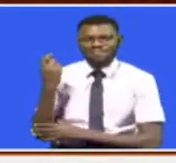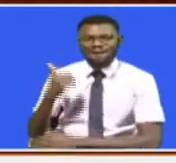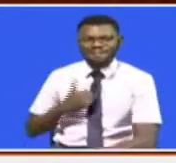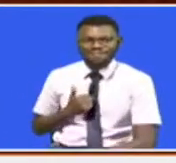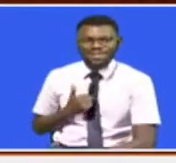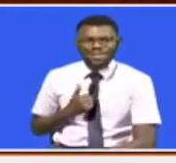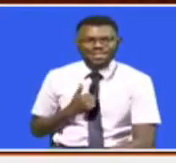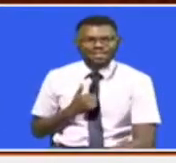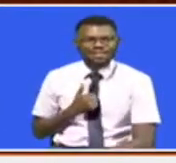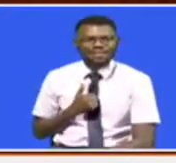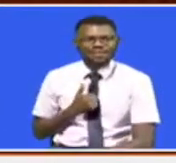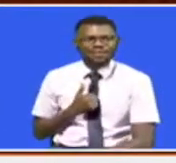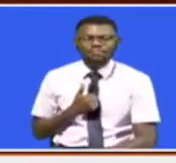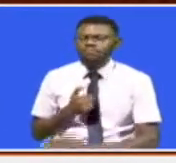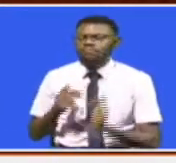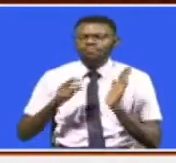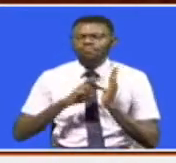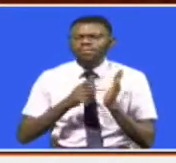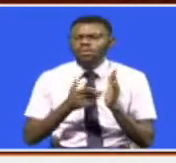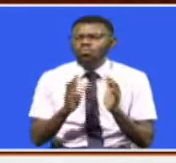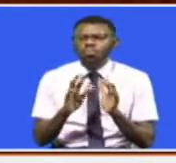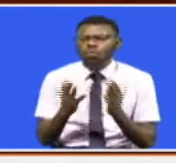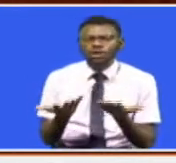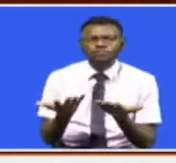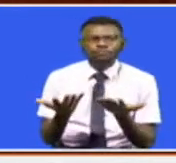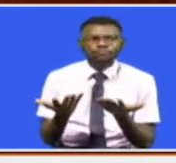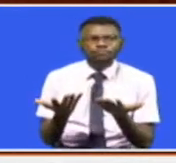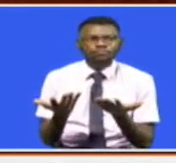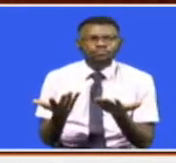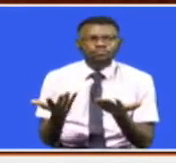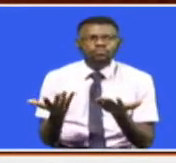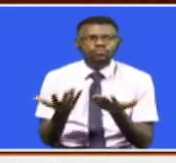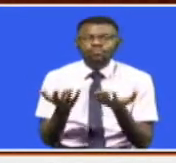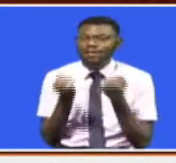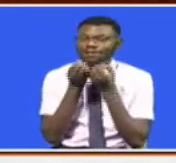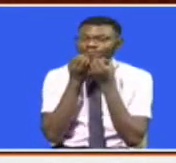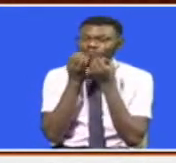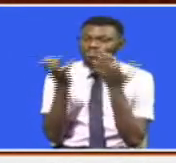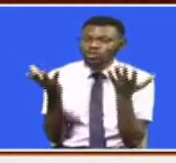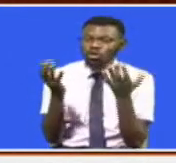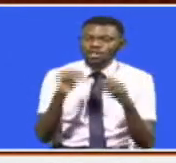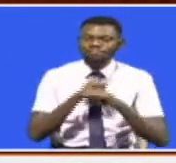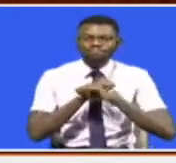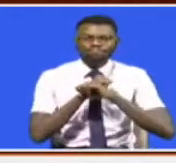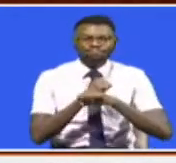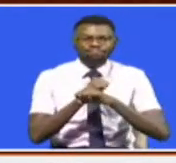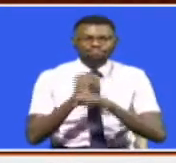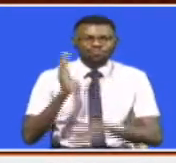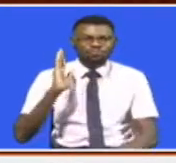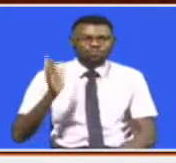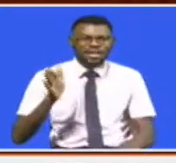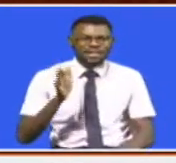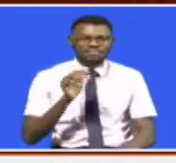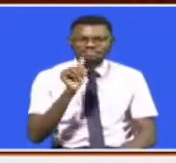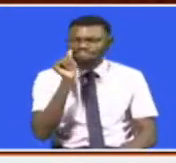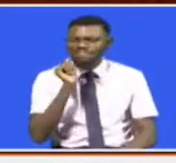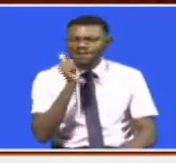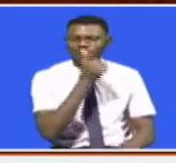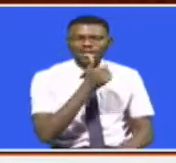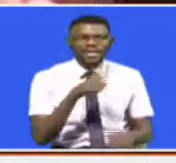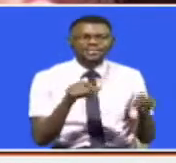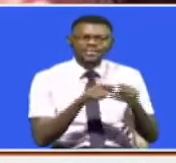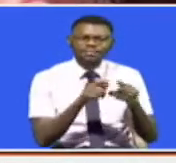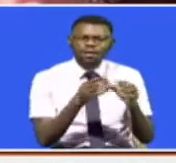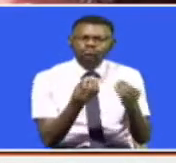and what that means is that there are issues of data Integrity that issues on confidentiality that we must be